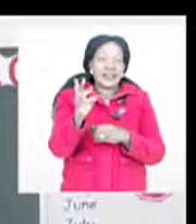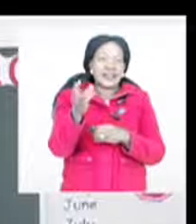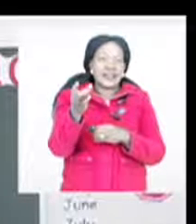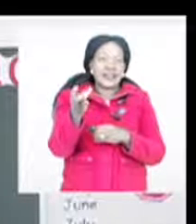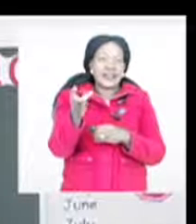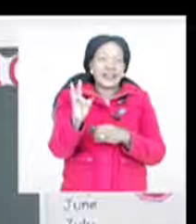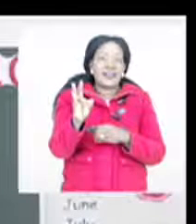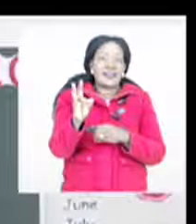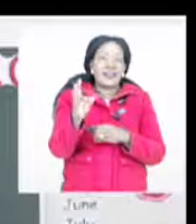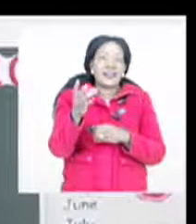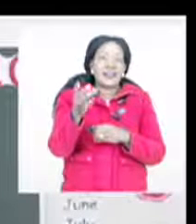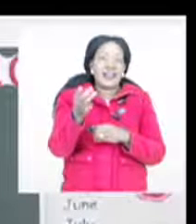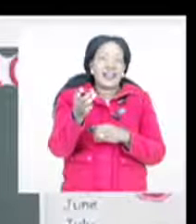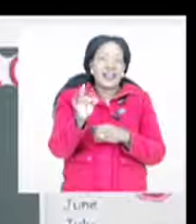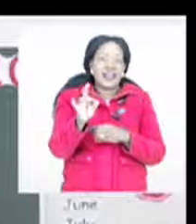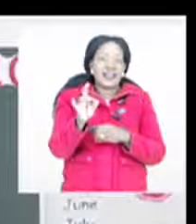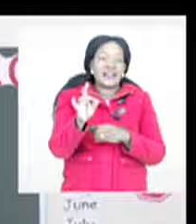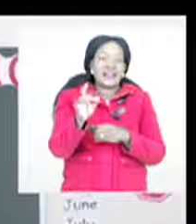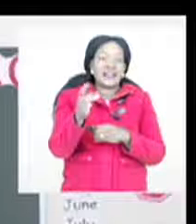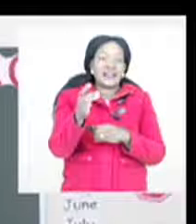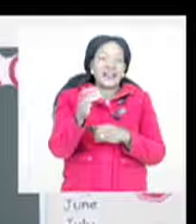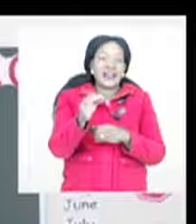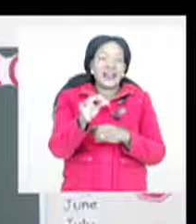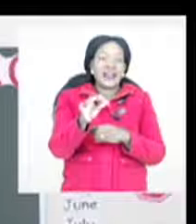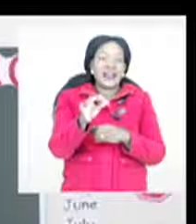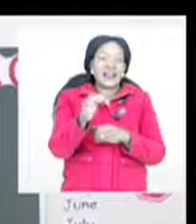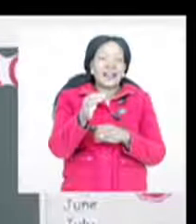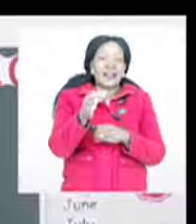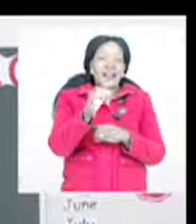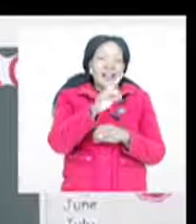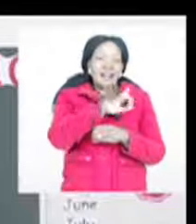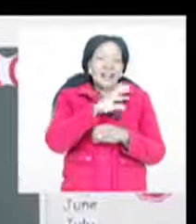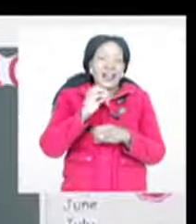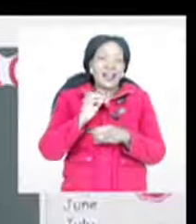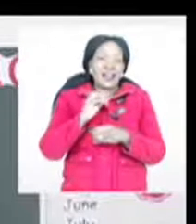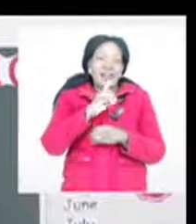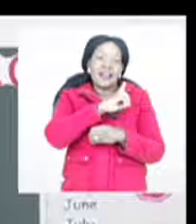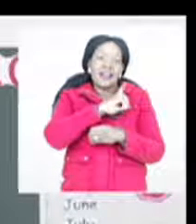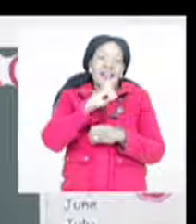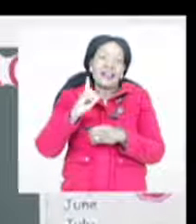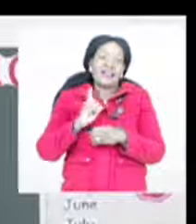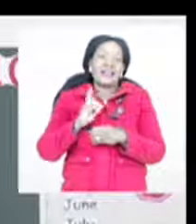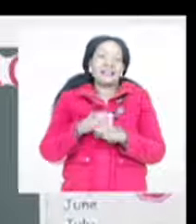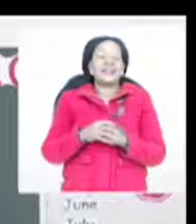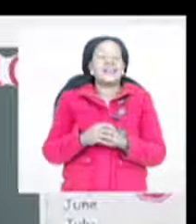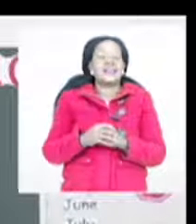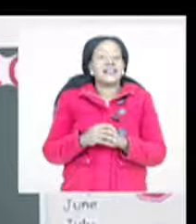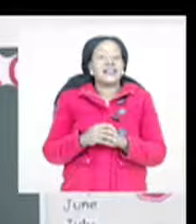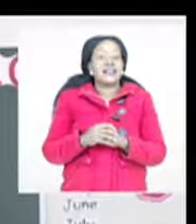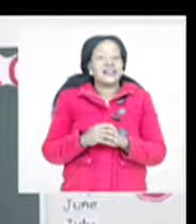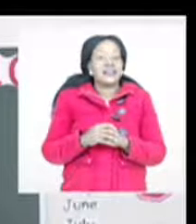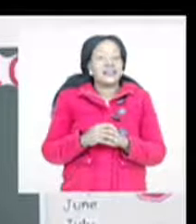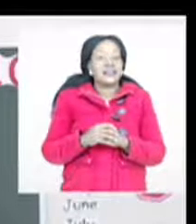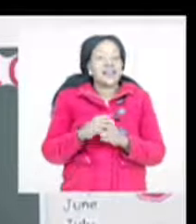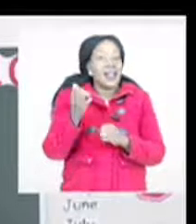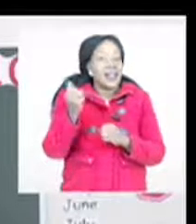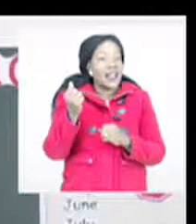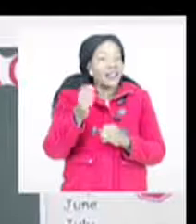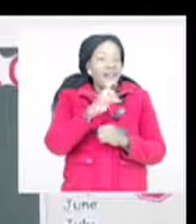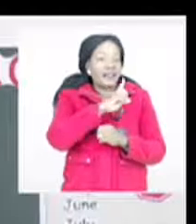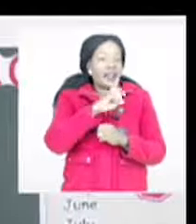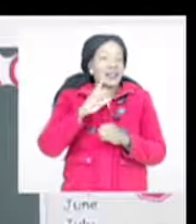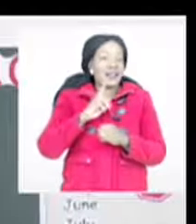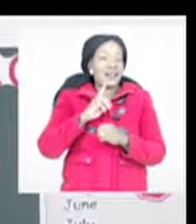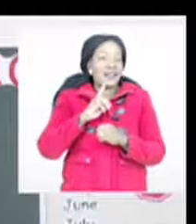6, 7, 8, 9, 10, 11. I have 11